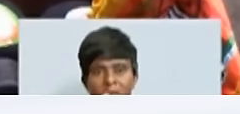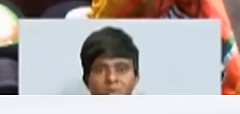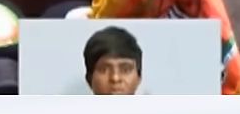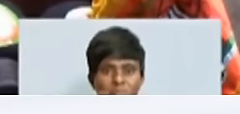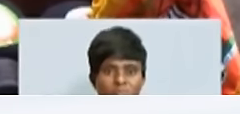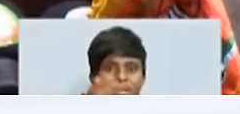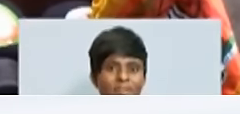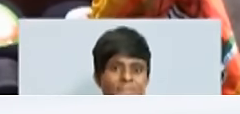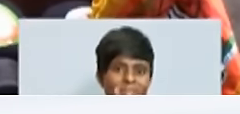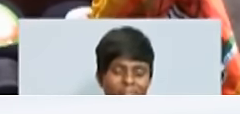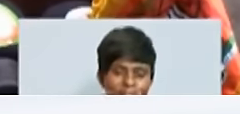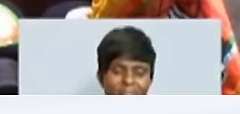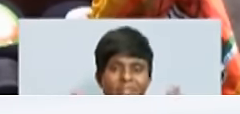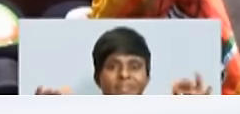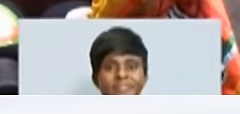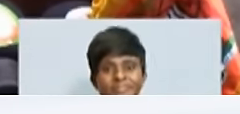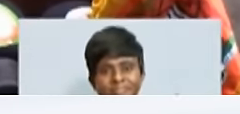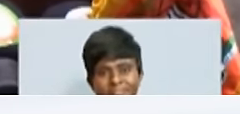mingling.